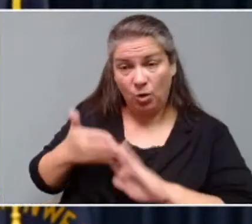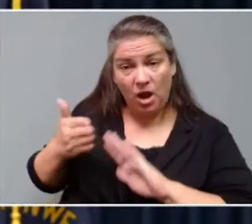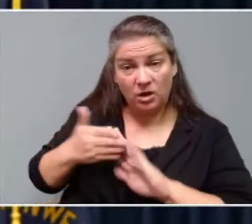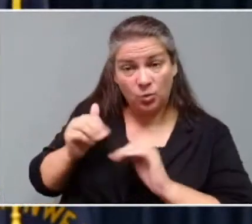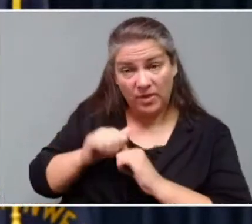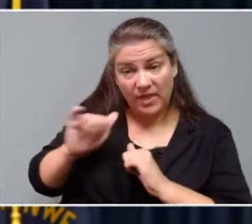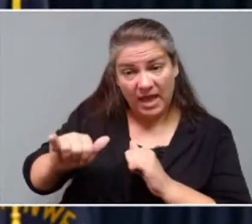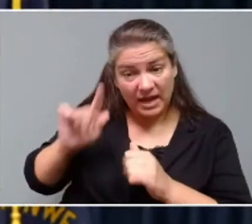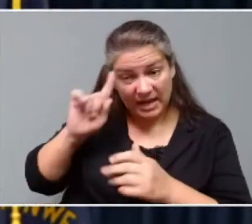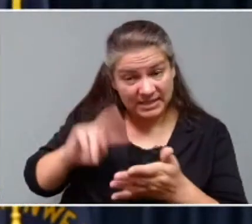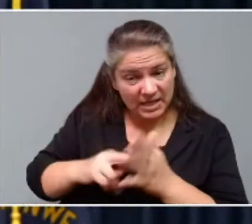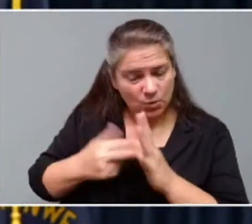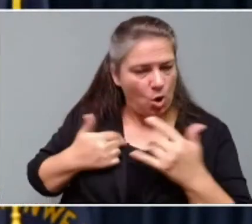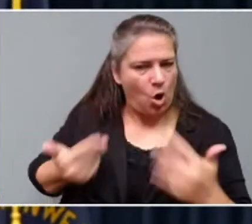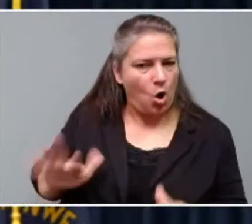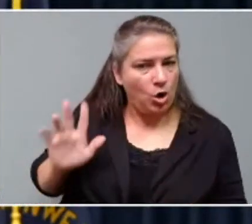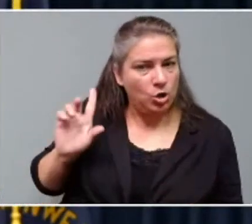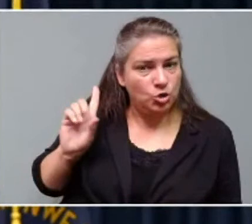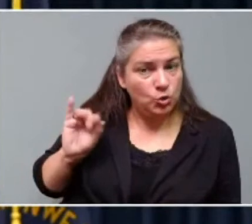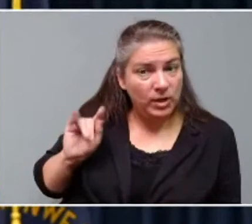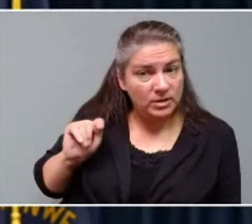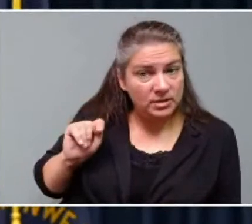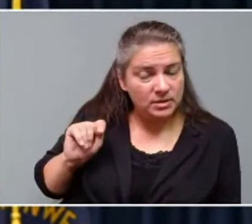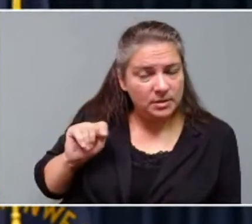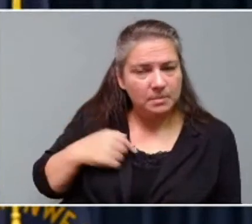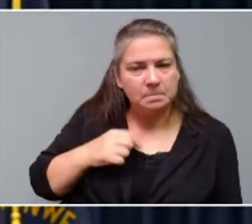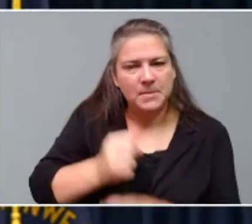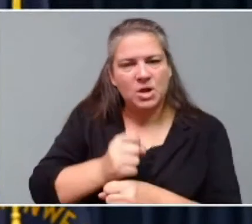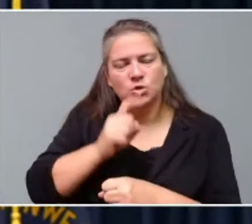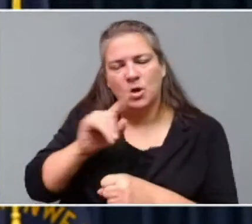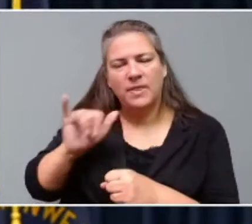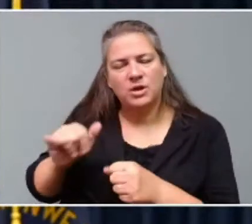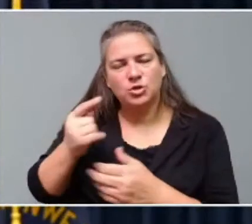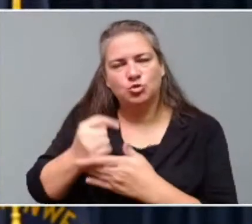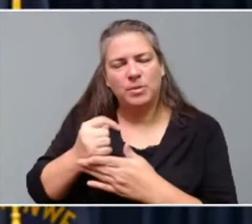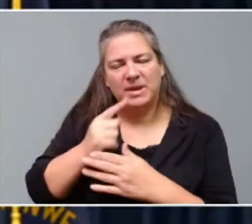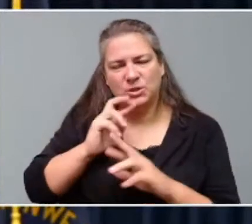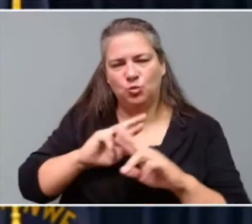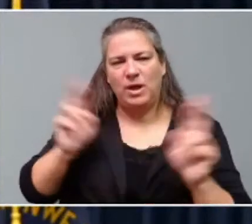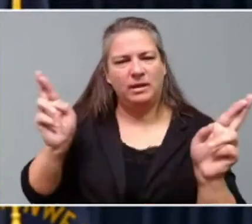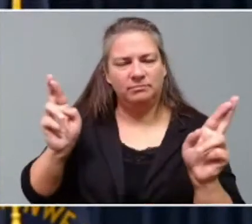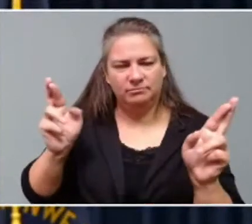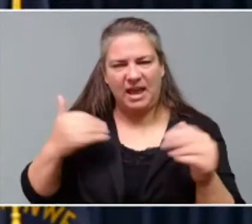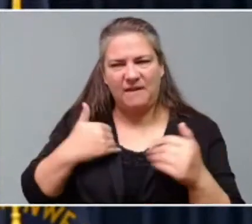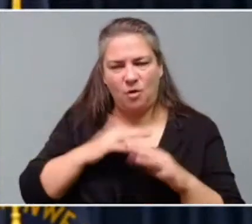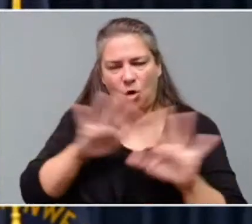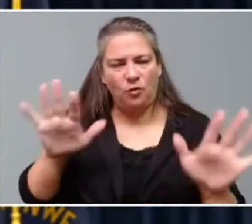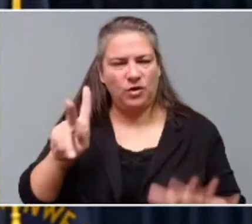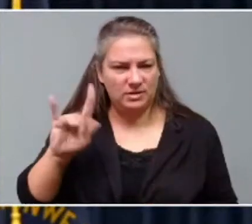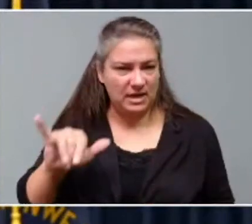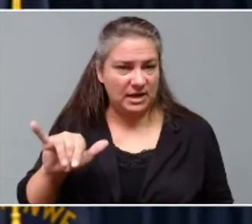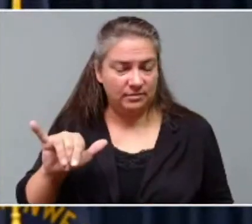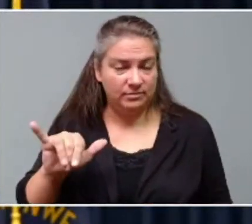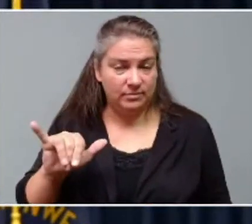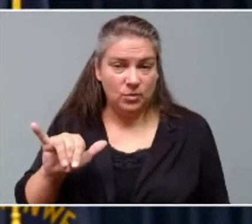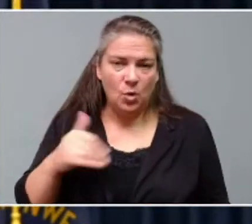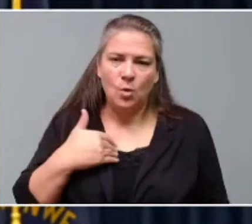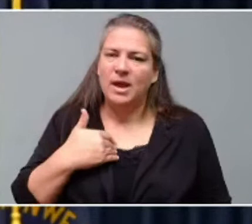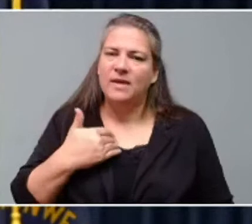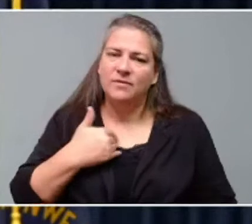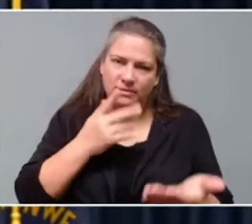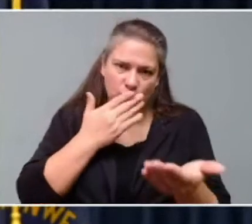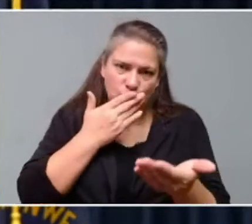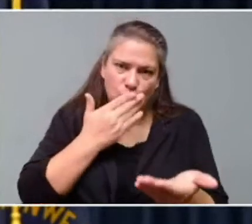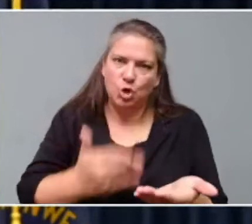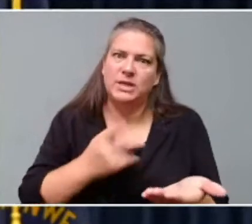already doing it to make sure that this treatment is more readily available all across the Commonwealth. We've had really good discussions there. Everybody